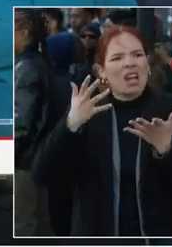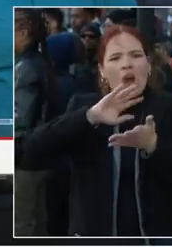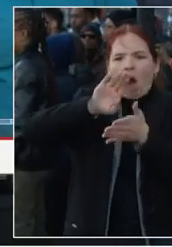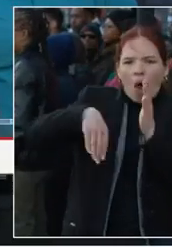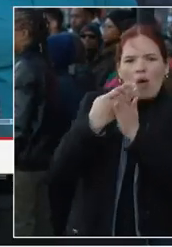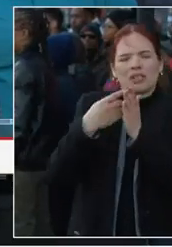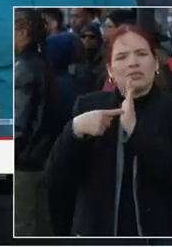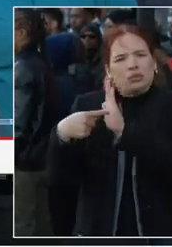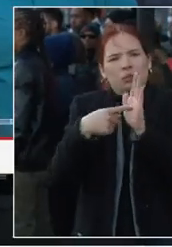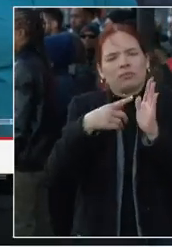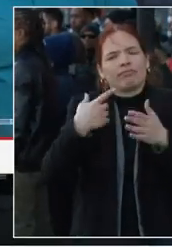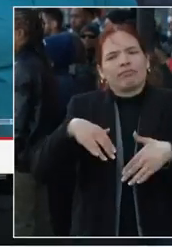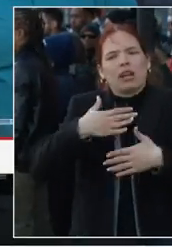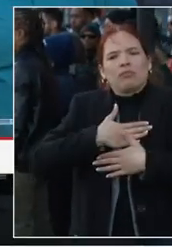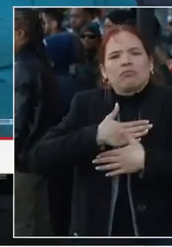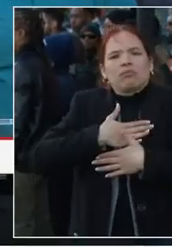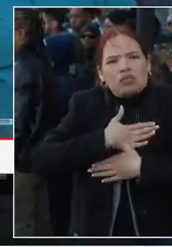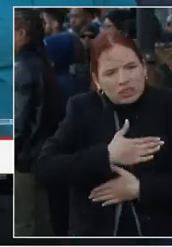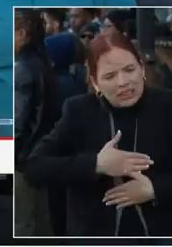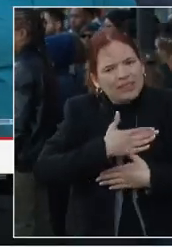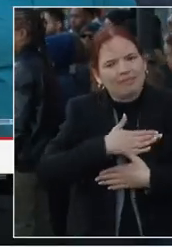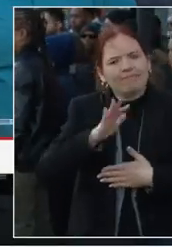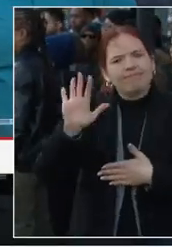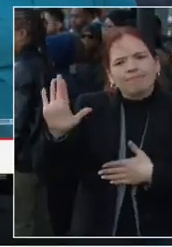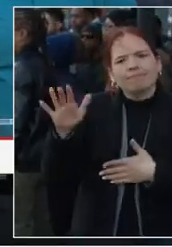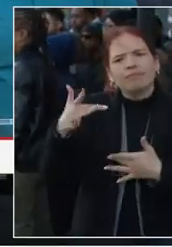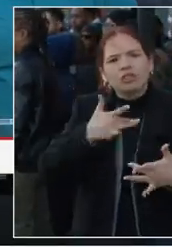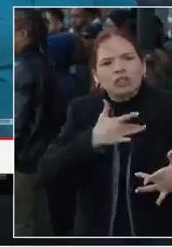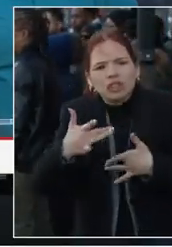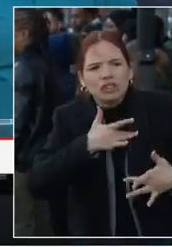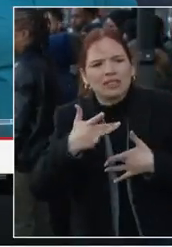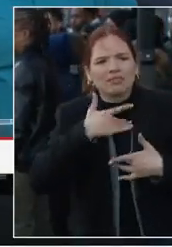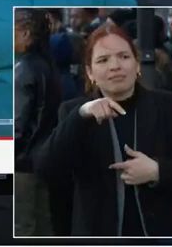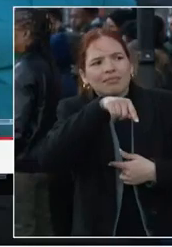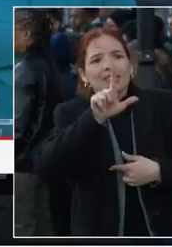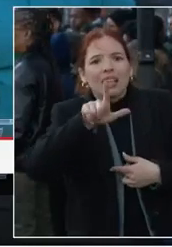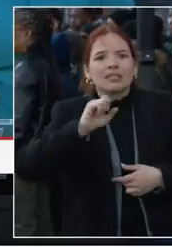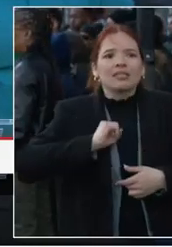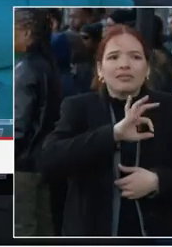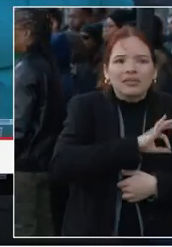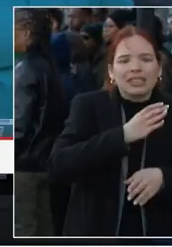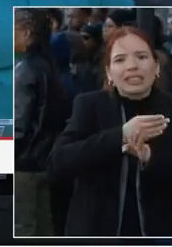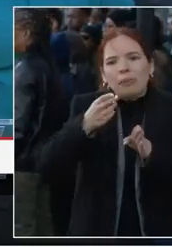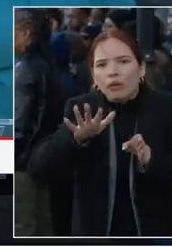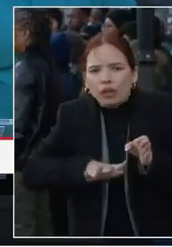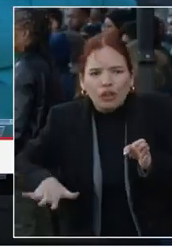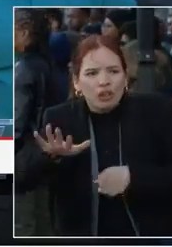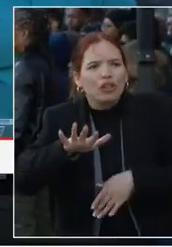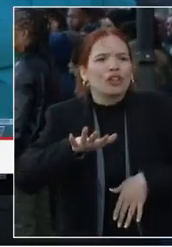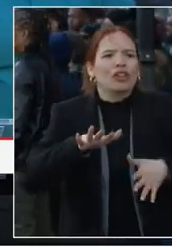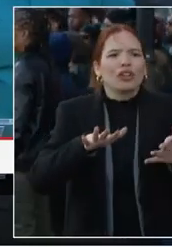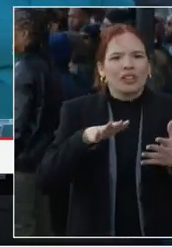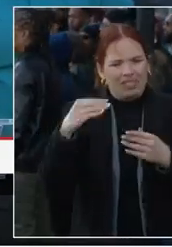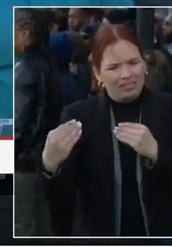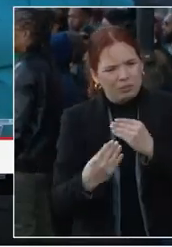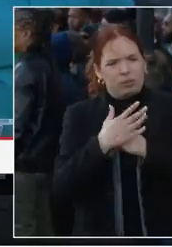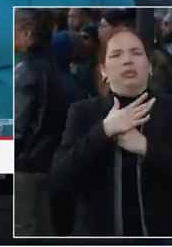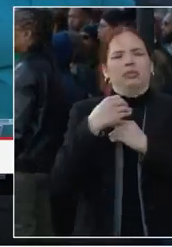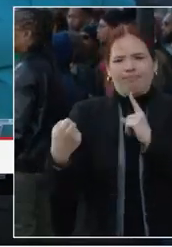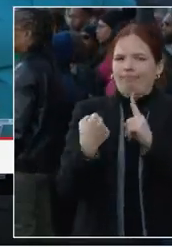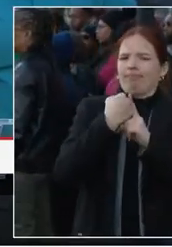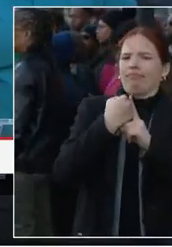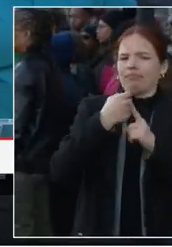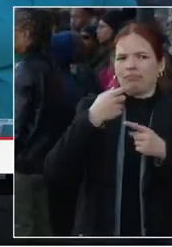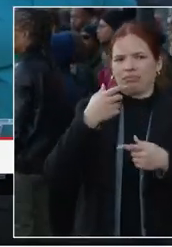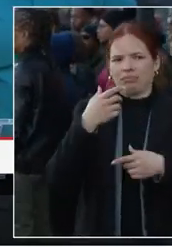and our thoughts and concerns to our library staff and neighbors who were affected by violence at our